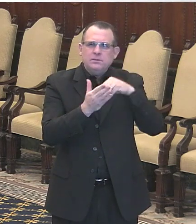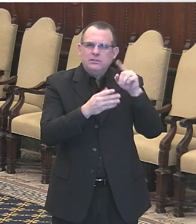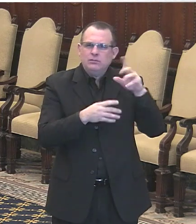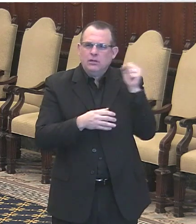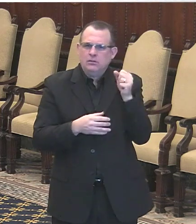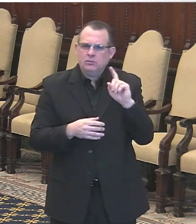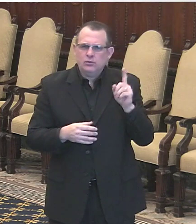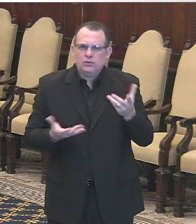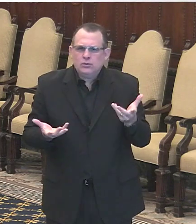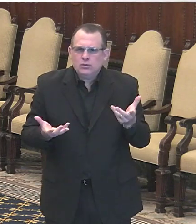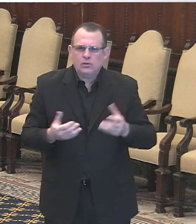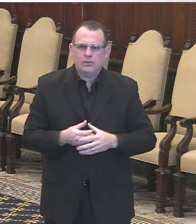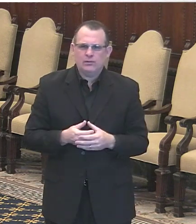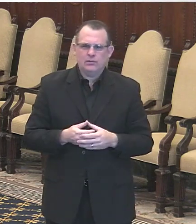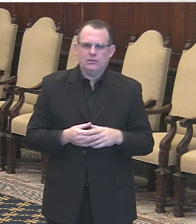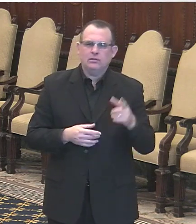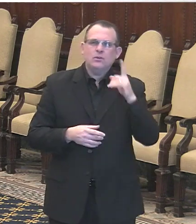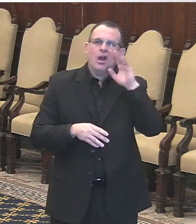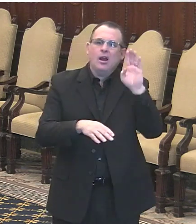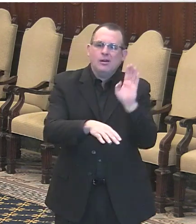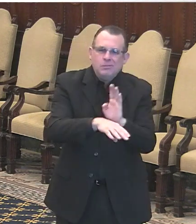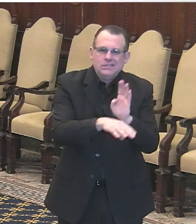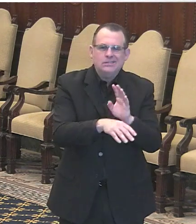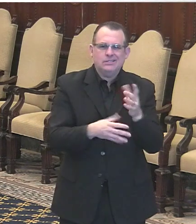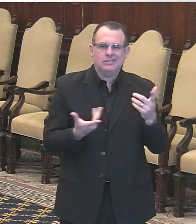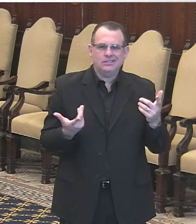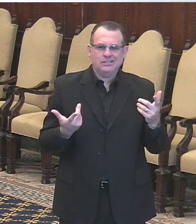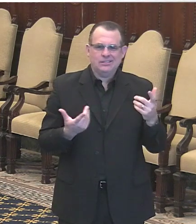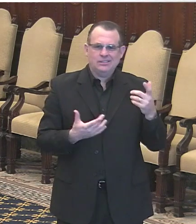and from business, I believe. Correct me if I'm wrong, Brian.